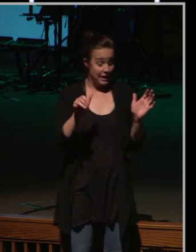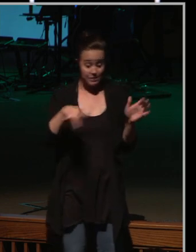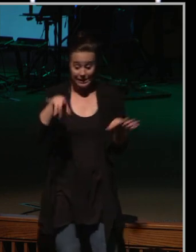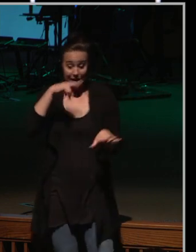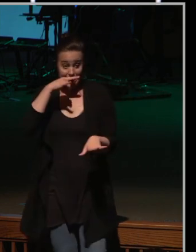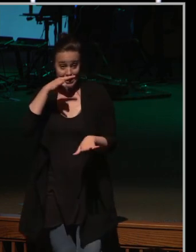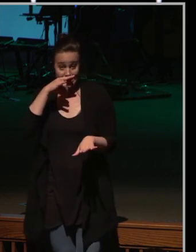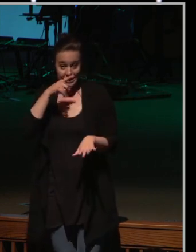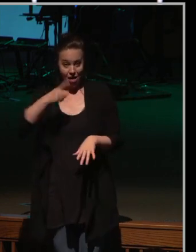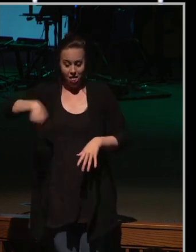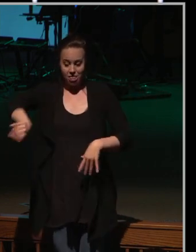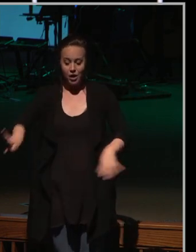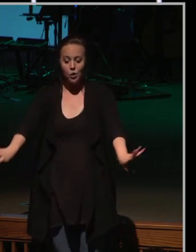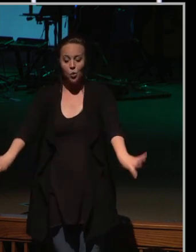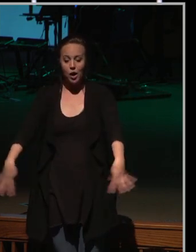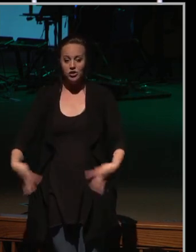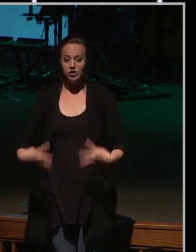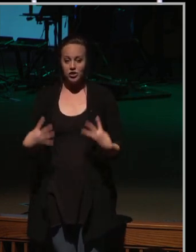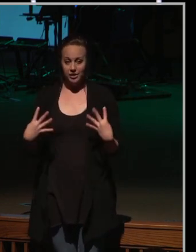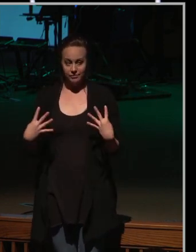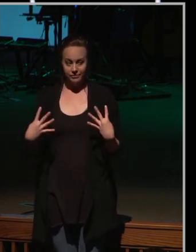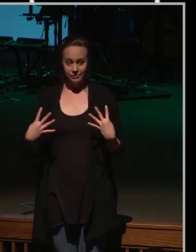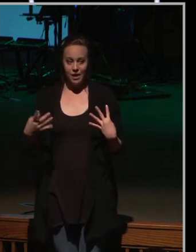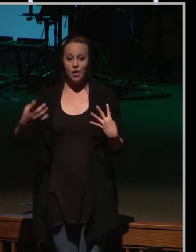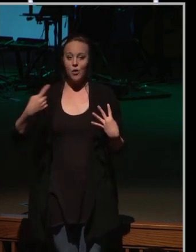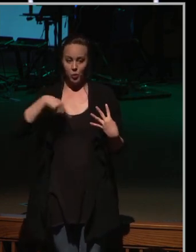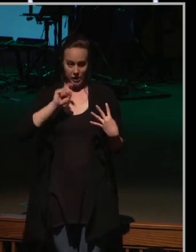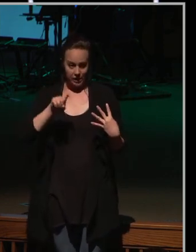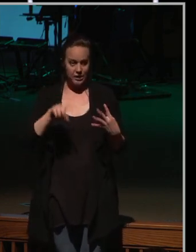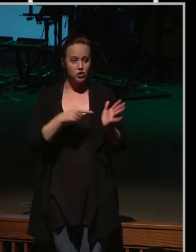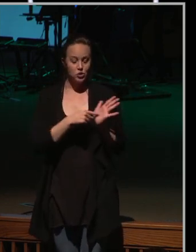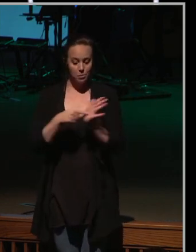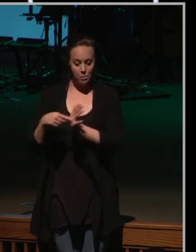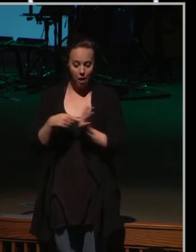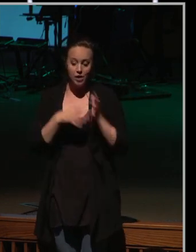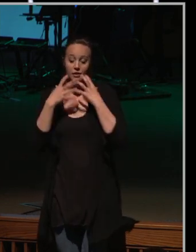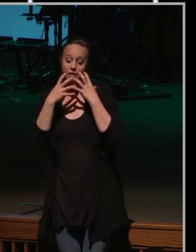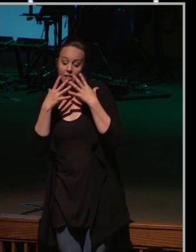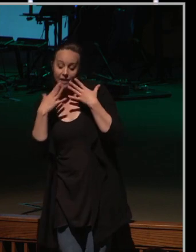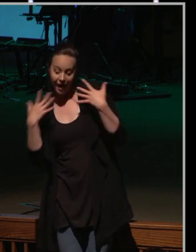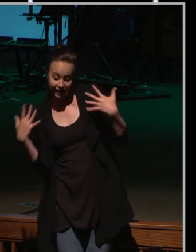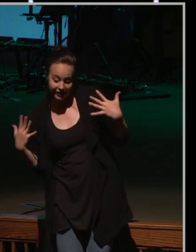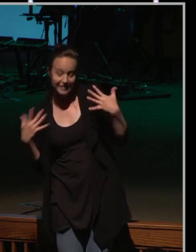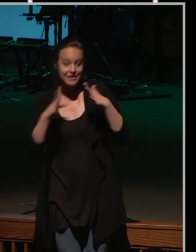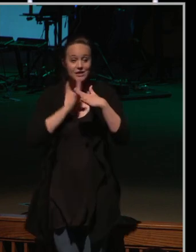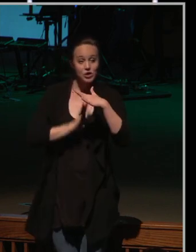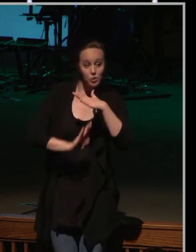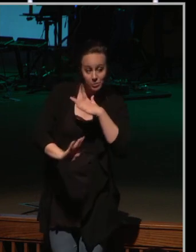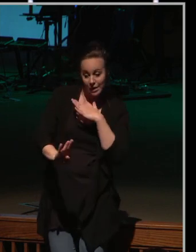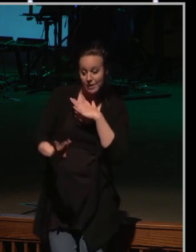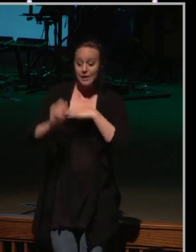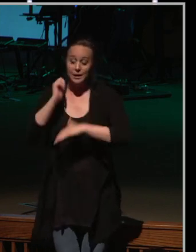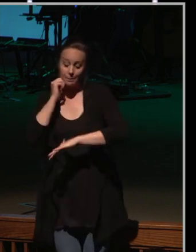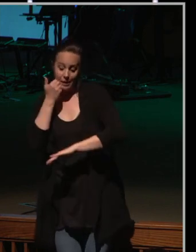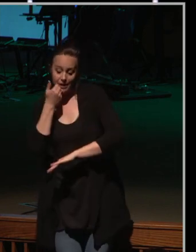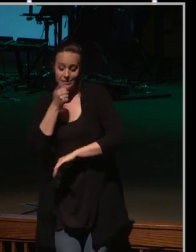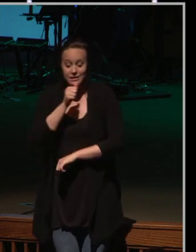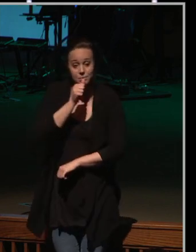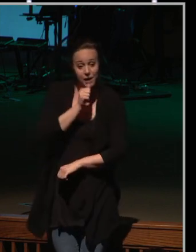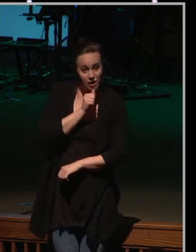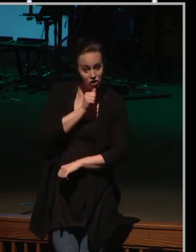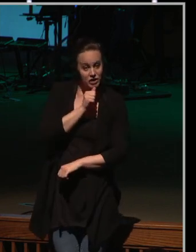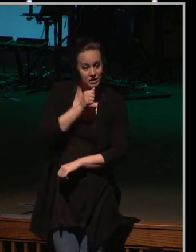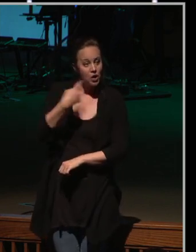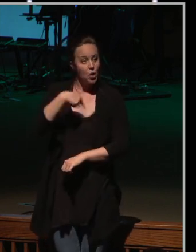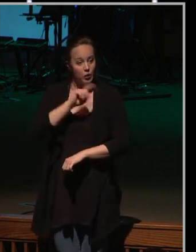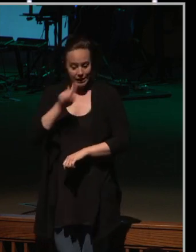are watching, they are emulating, so we model kindness and humility, meekness, patience, and we practice forgiveness. We model a love for